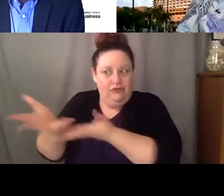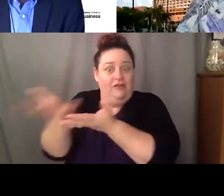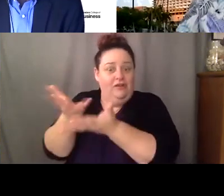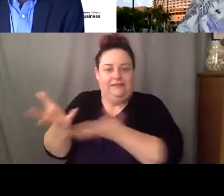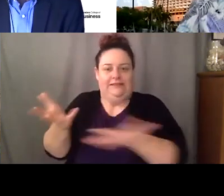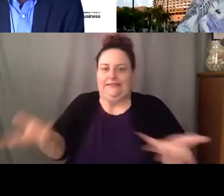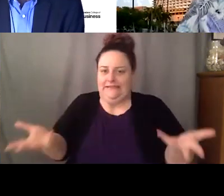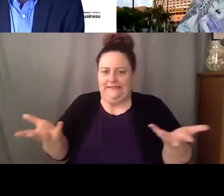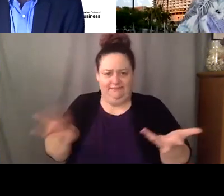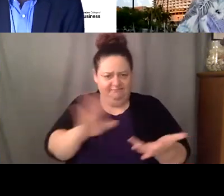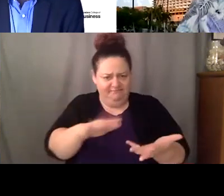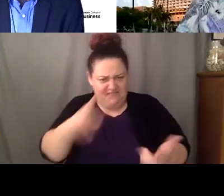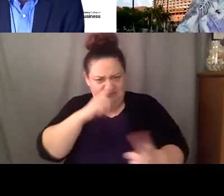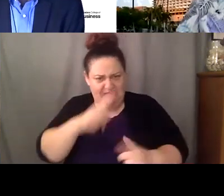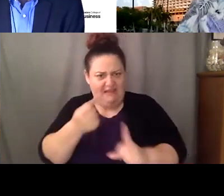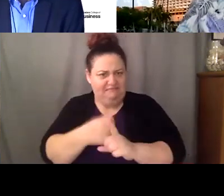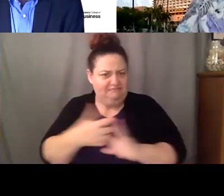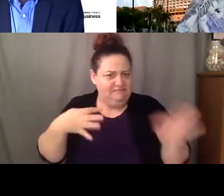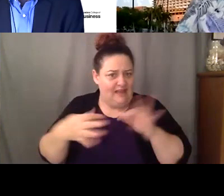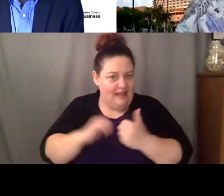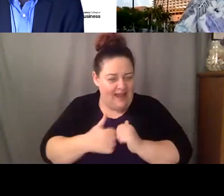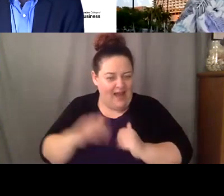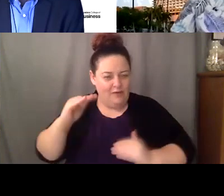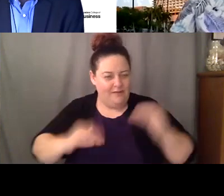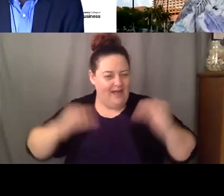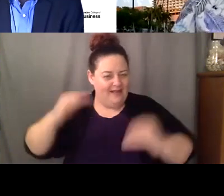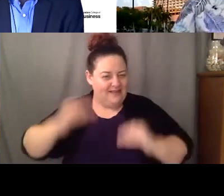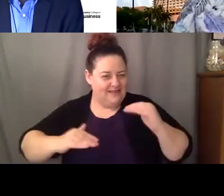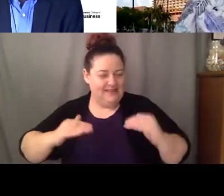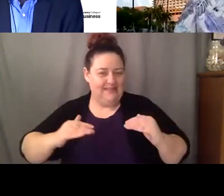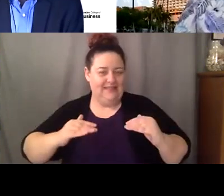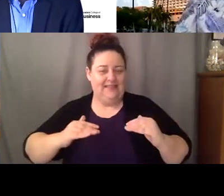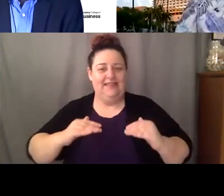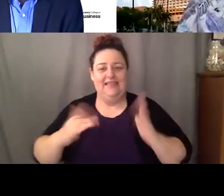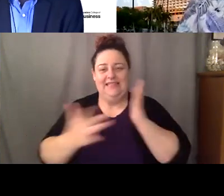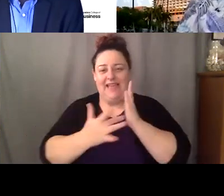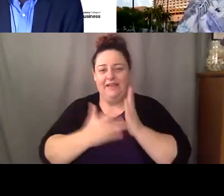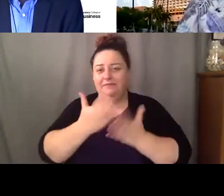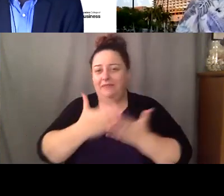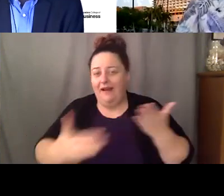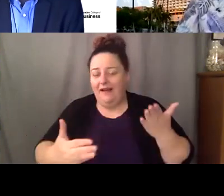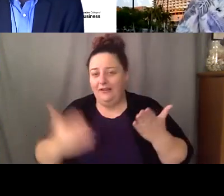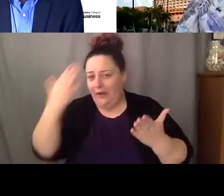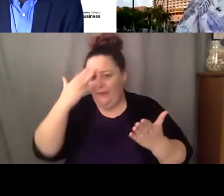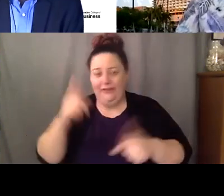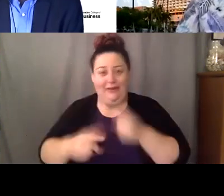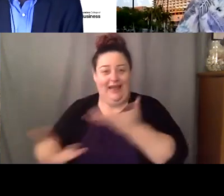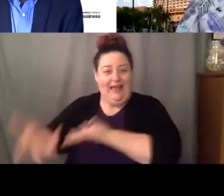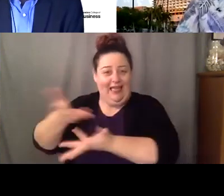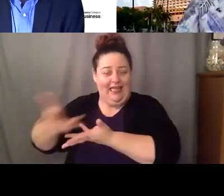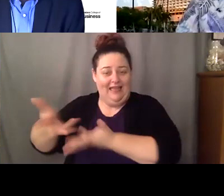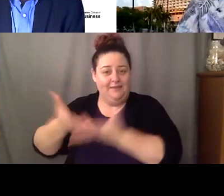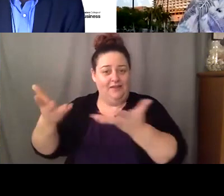And some of you maybe touch a little bit further into sort of how you're balancing the tech aspect that, as Harvey mentioned, is the